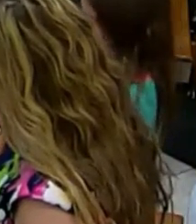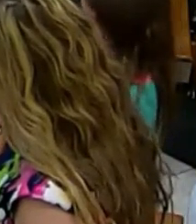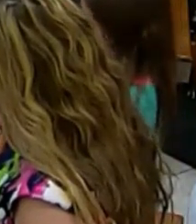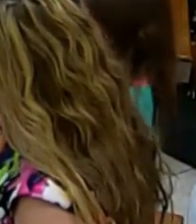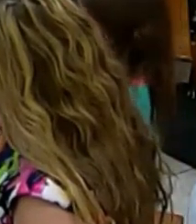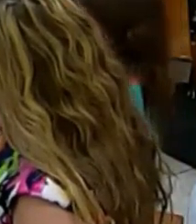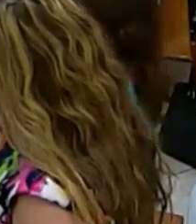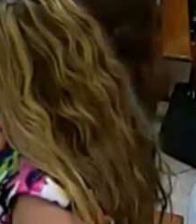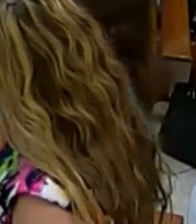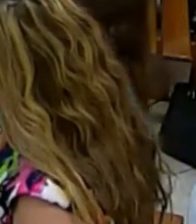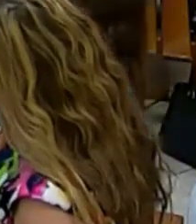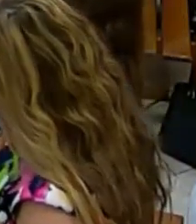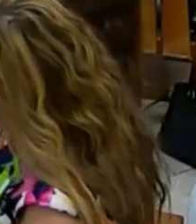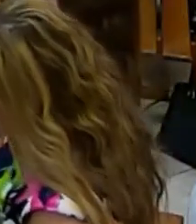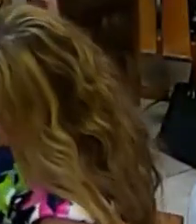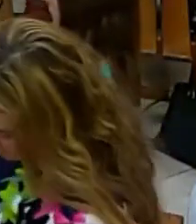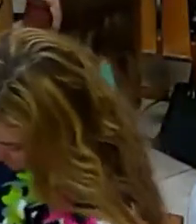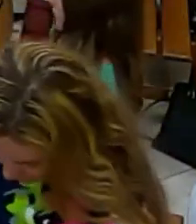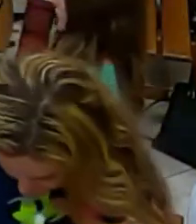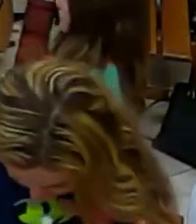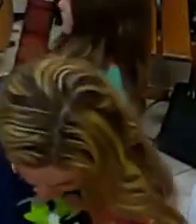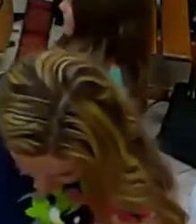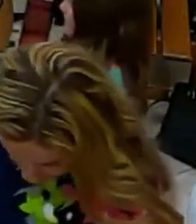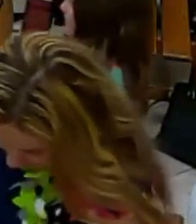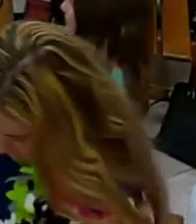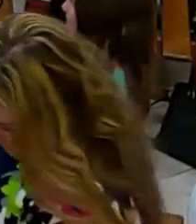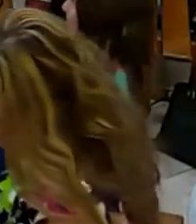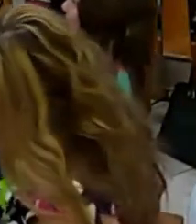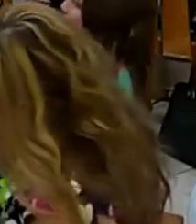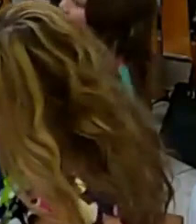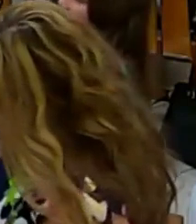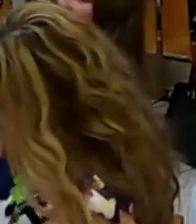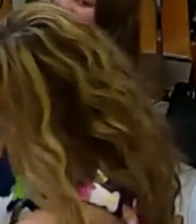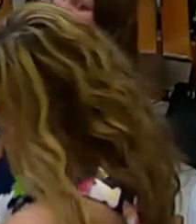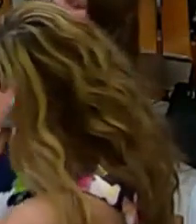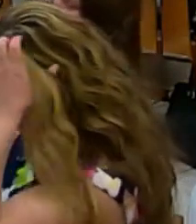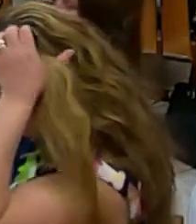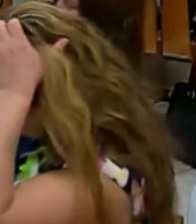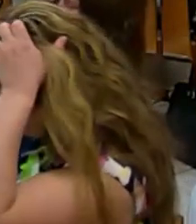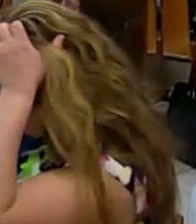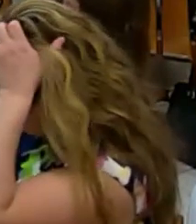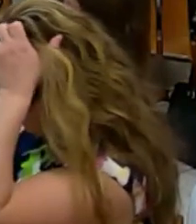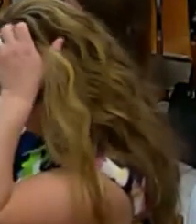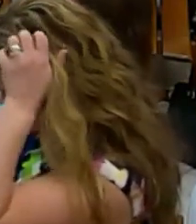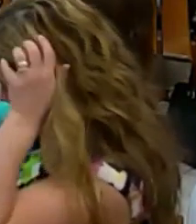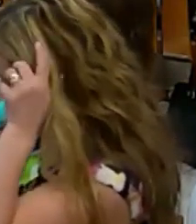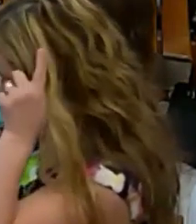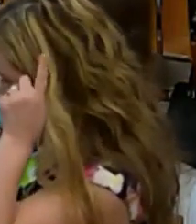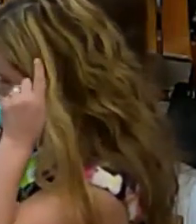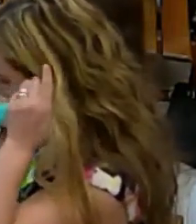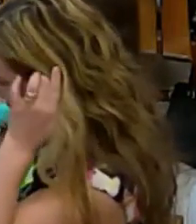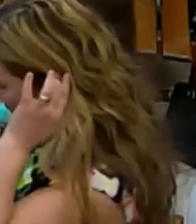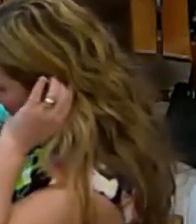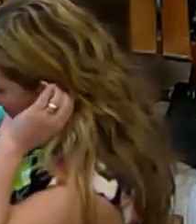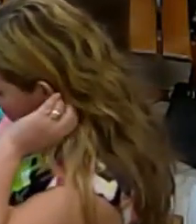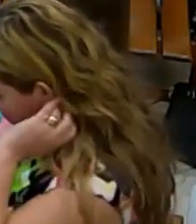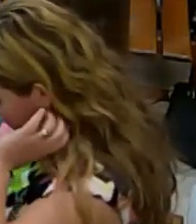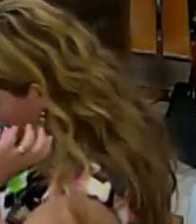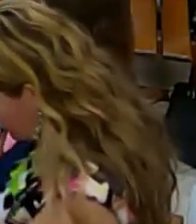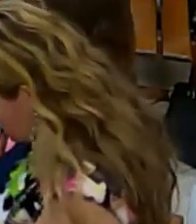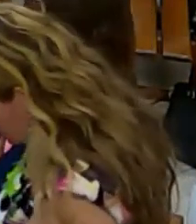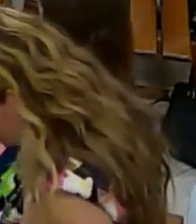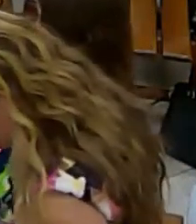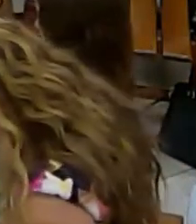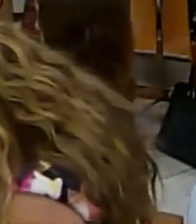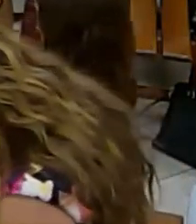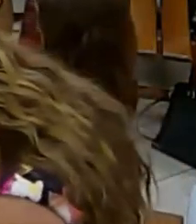we say in the name of Jesus. Jesus, amen. In your name, we say that the wonderful grace of our Lord and Savior Jesus